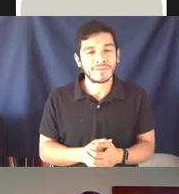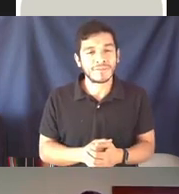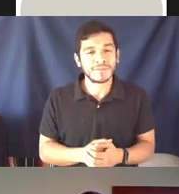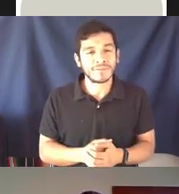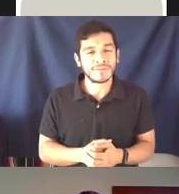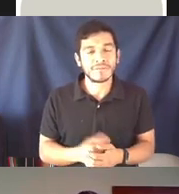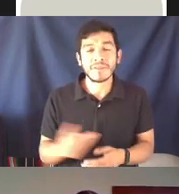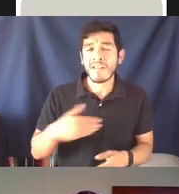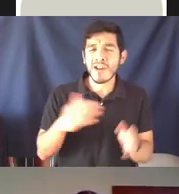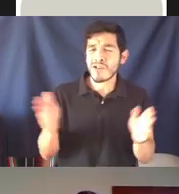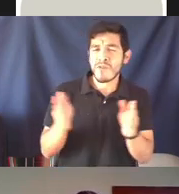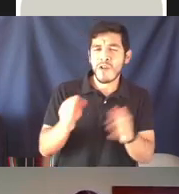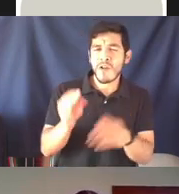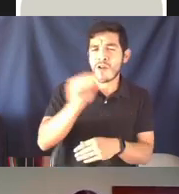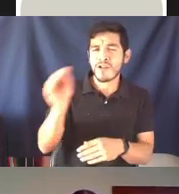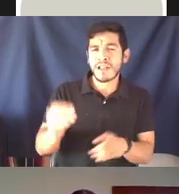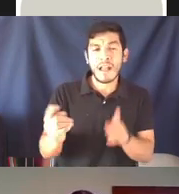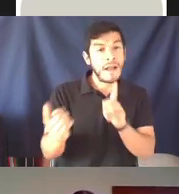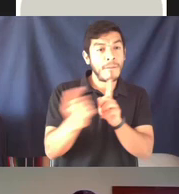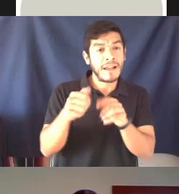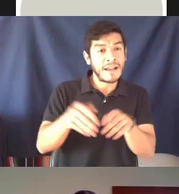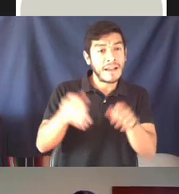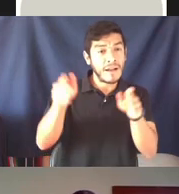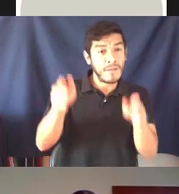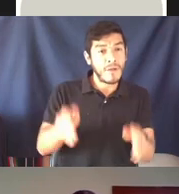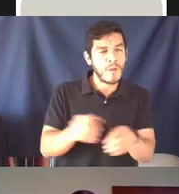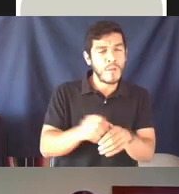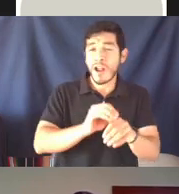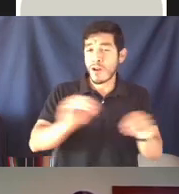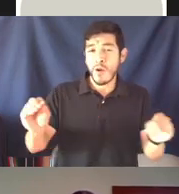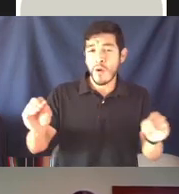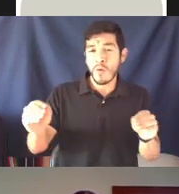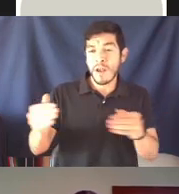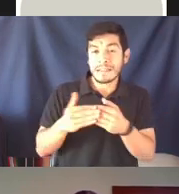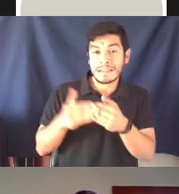in person with no social distancing. I think this was done back at a time when the